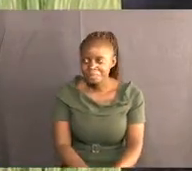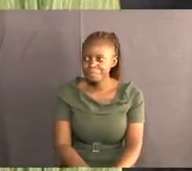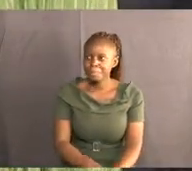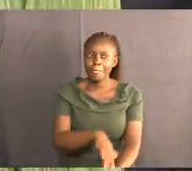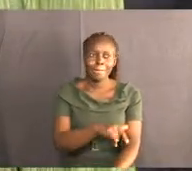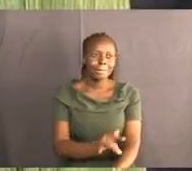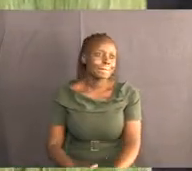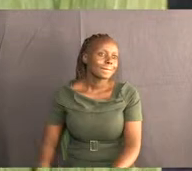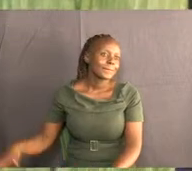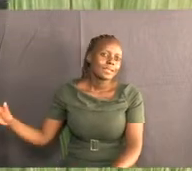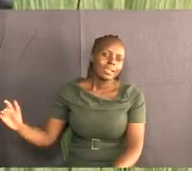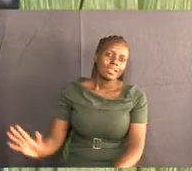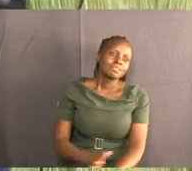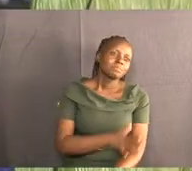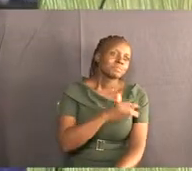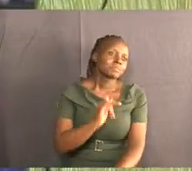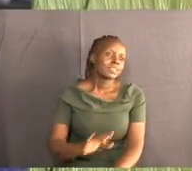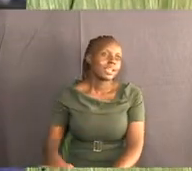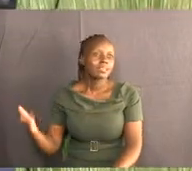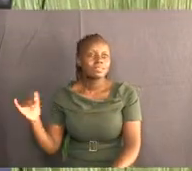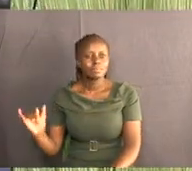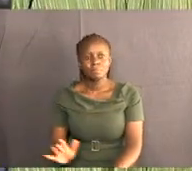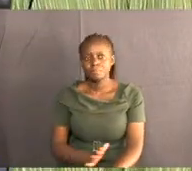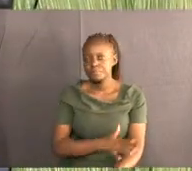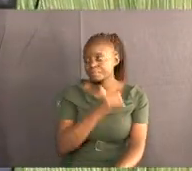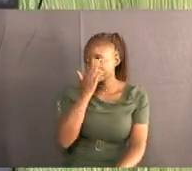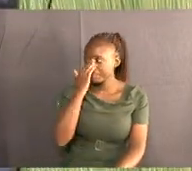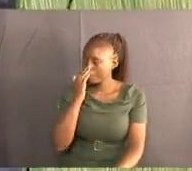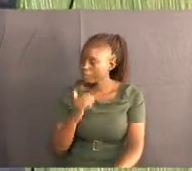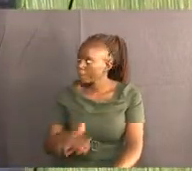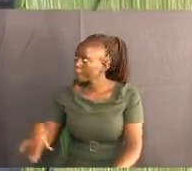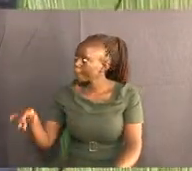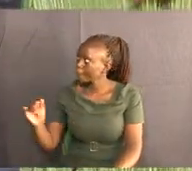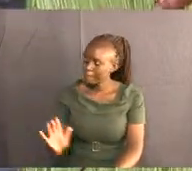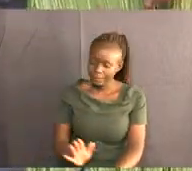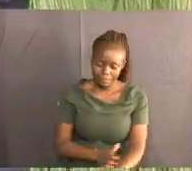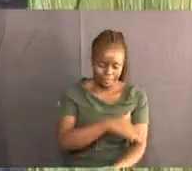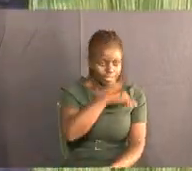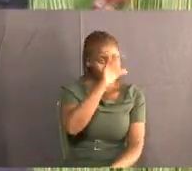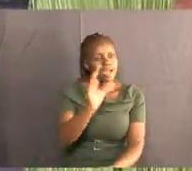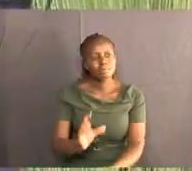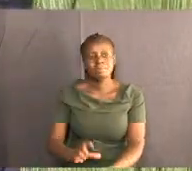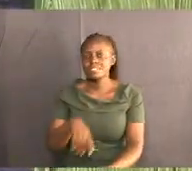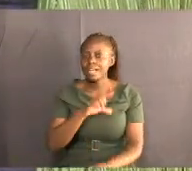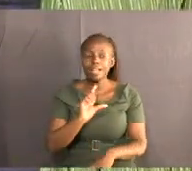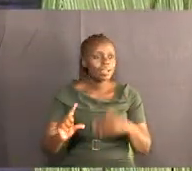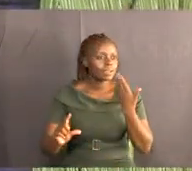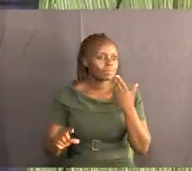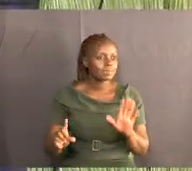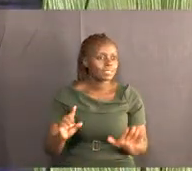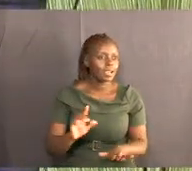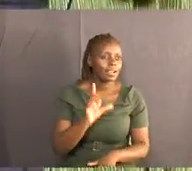Msalaba unajibu, msalaba unajibu.